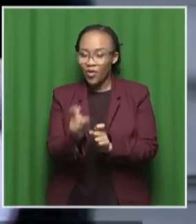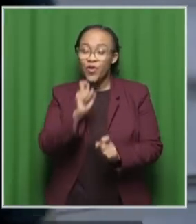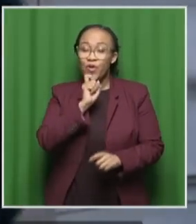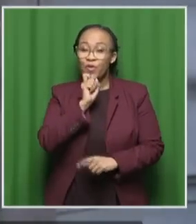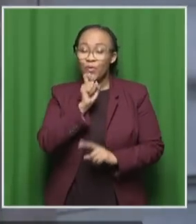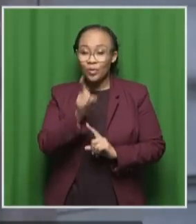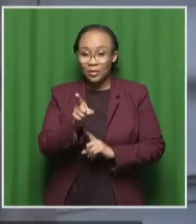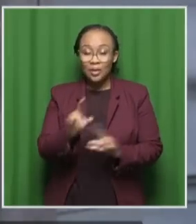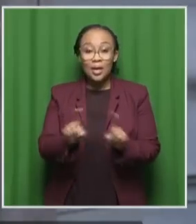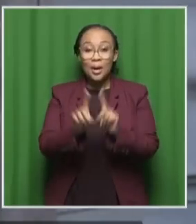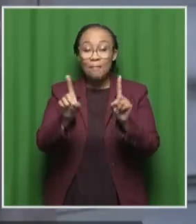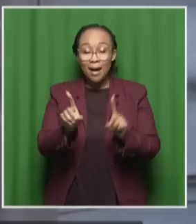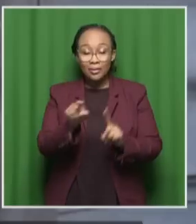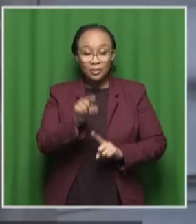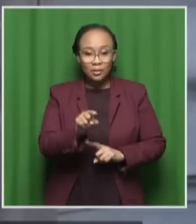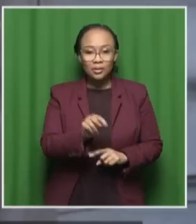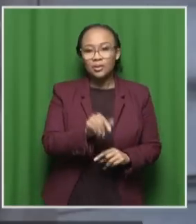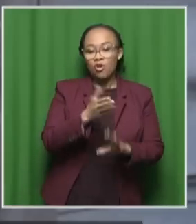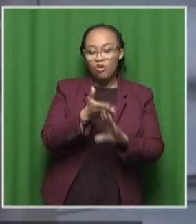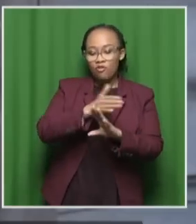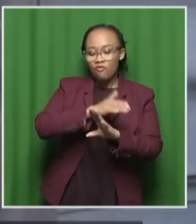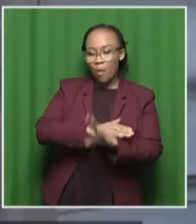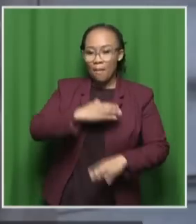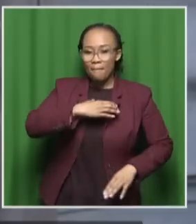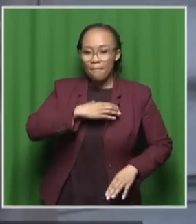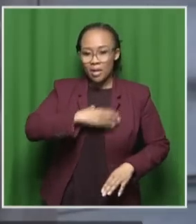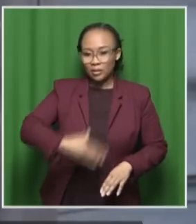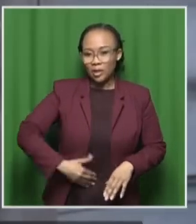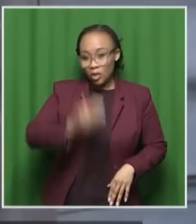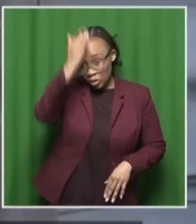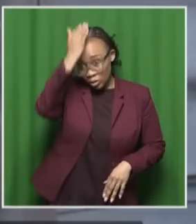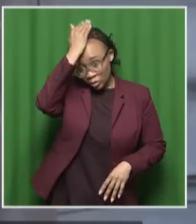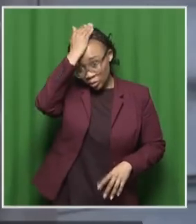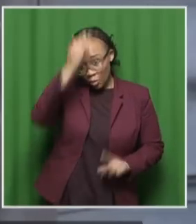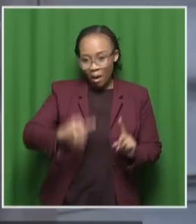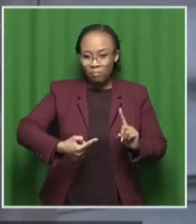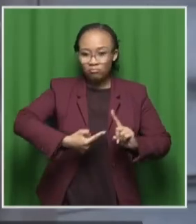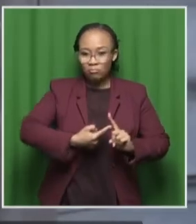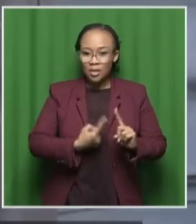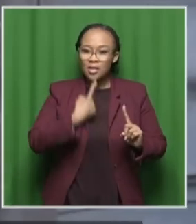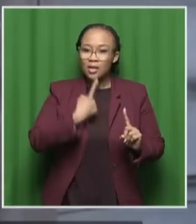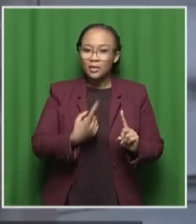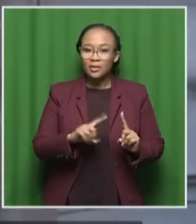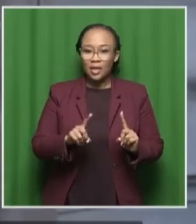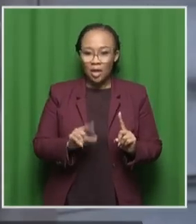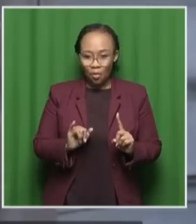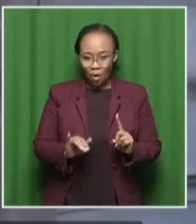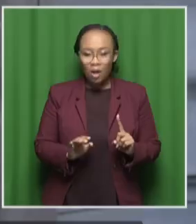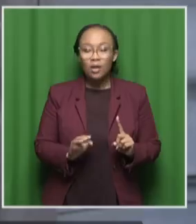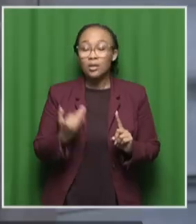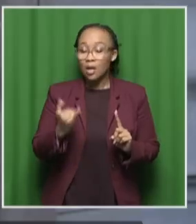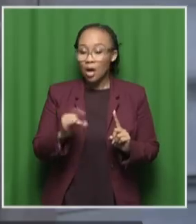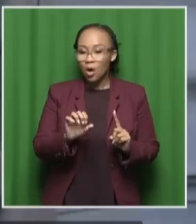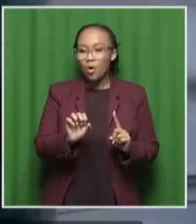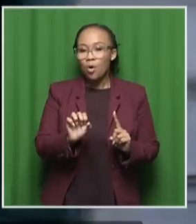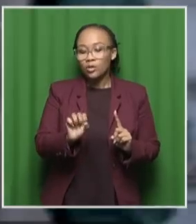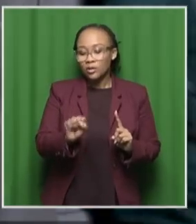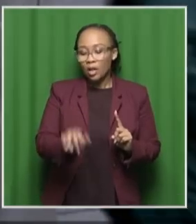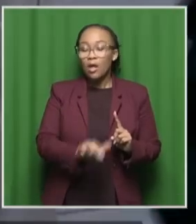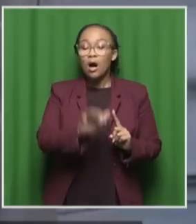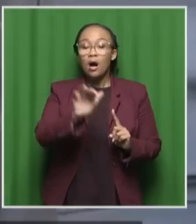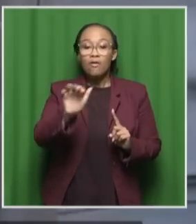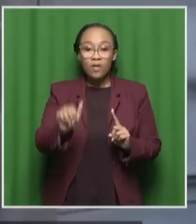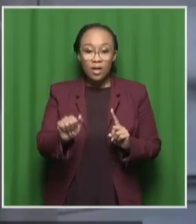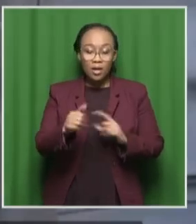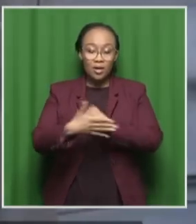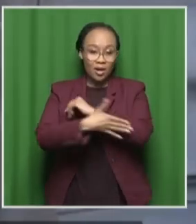However, the MK party, as well as the former President Jacob Zuma, are contending that what we're seeing in the country right now in the political landscape